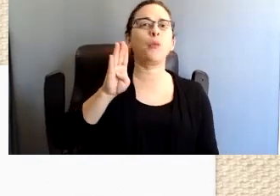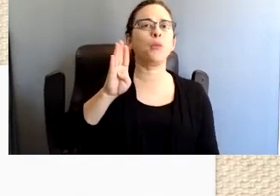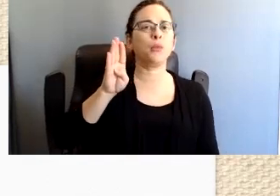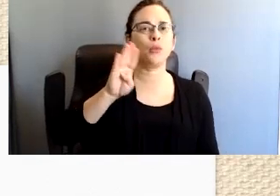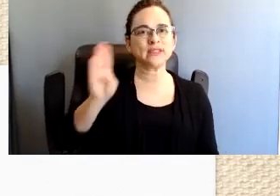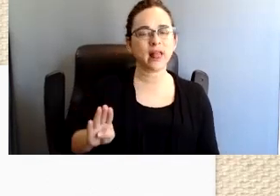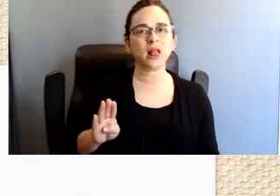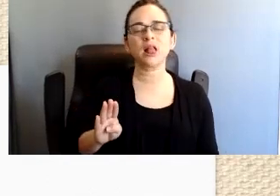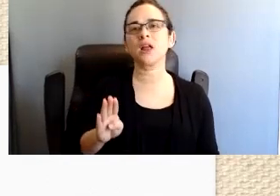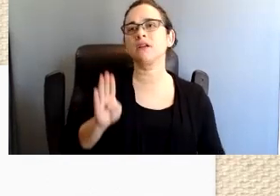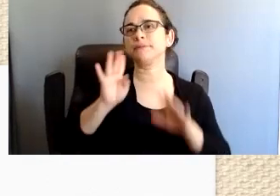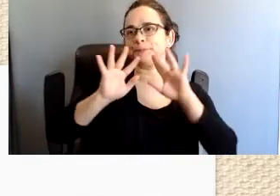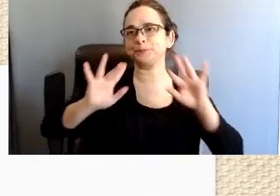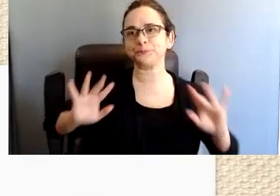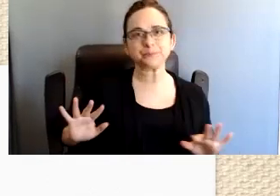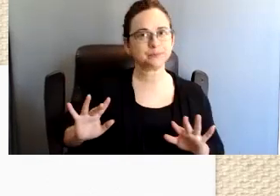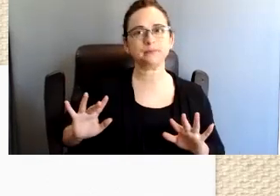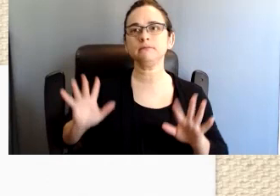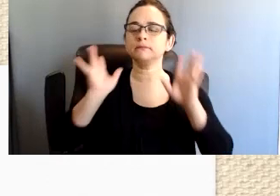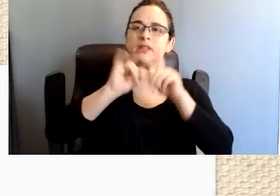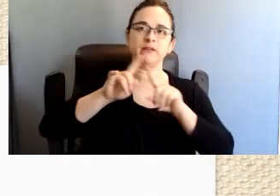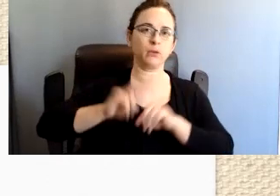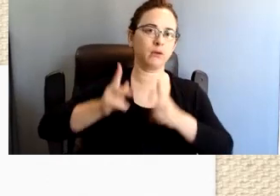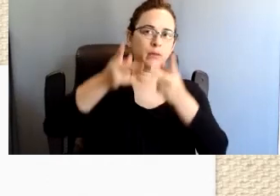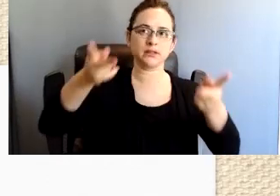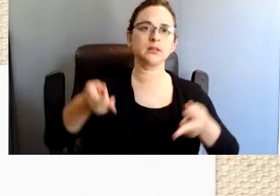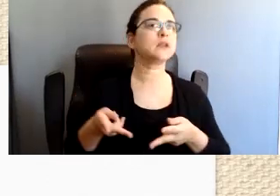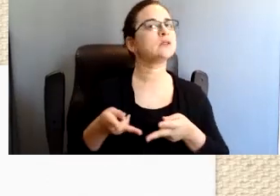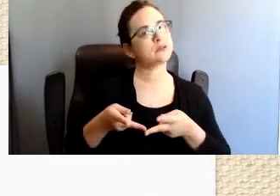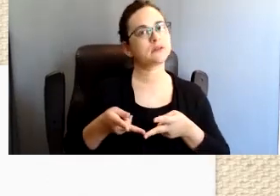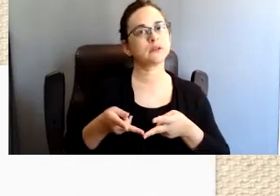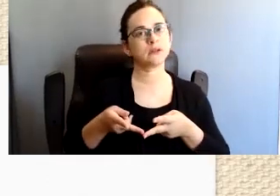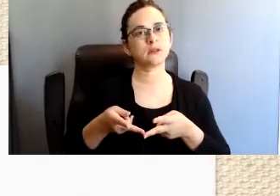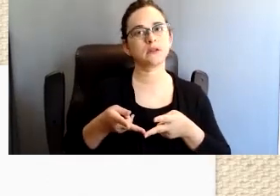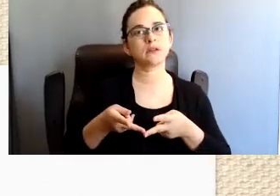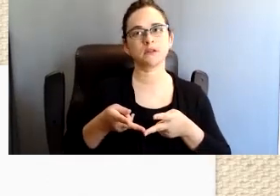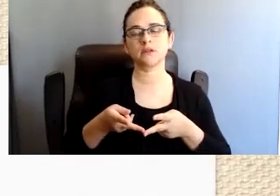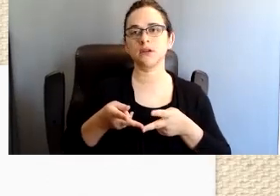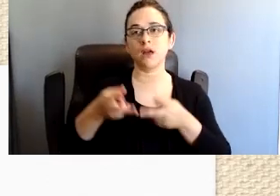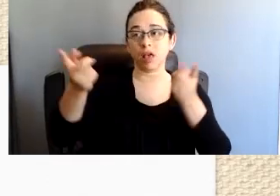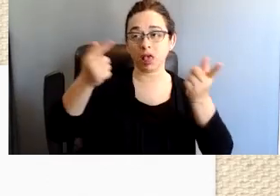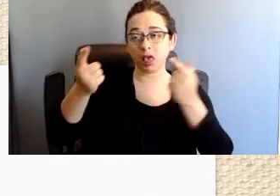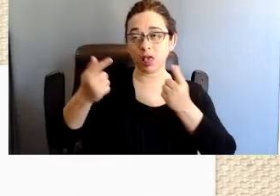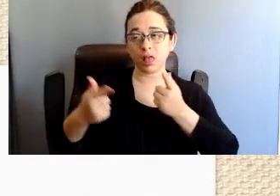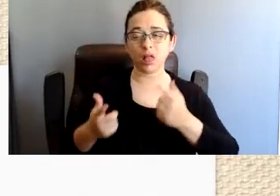of students who are dreamers, who are from all over the world. Okay.